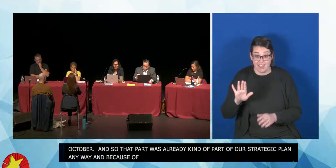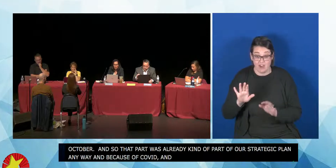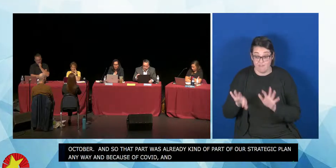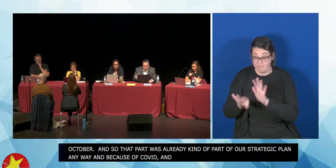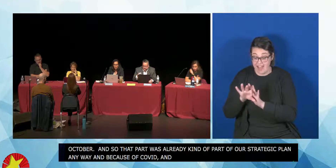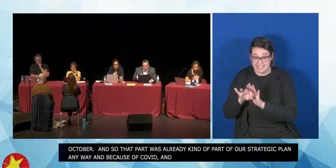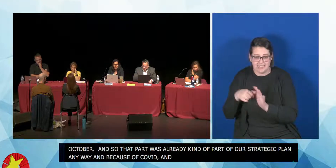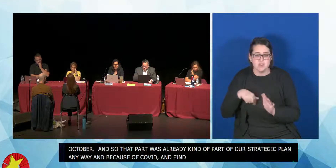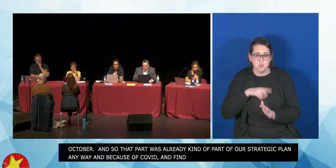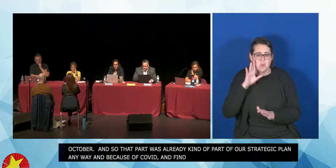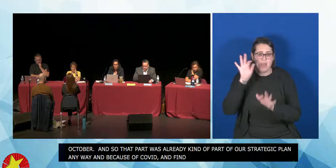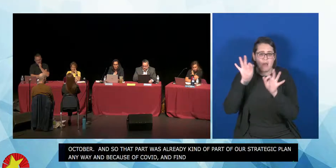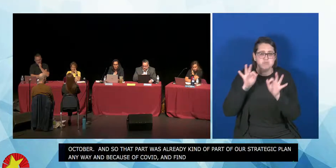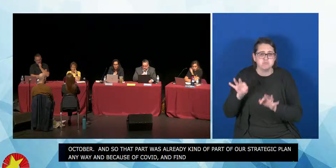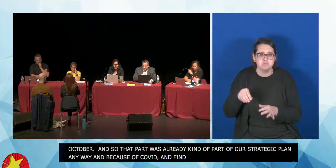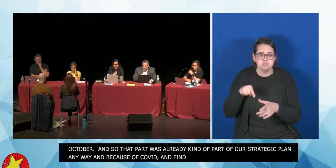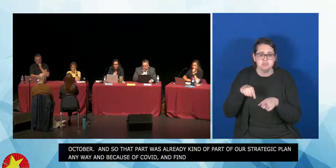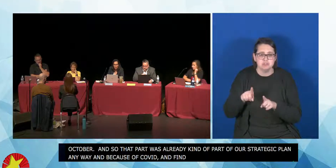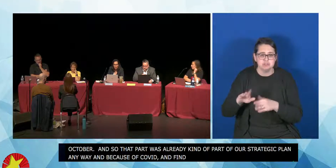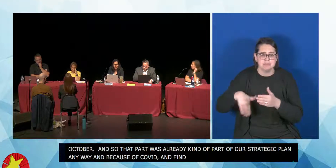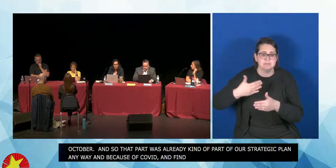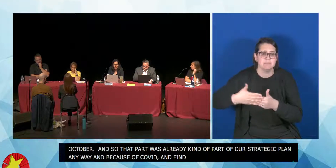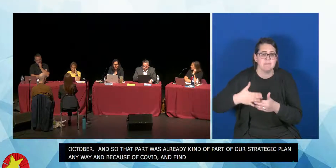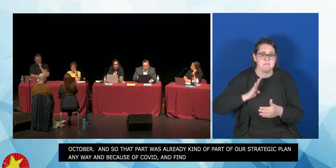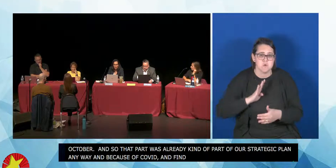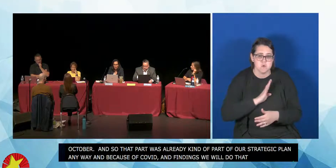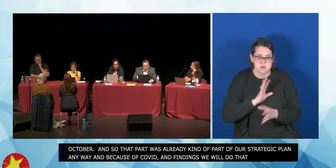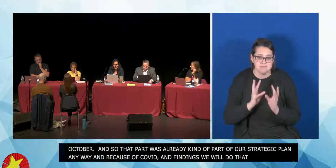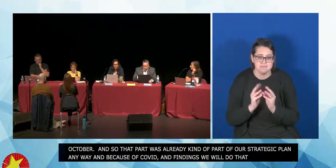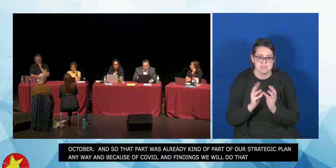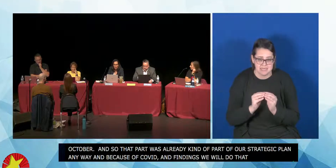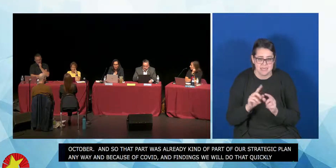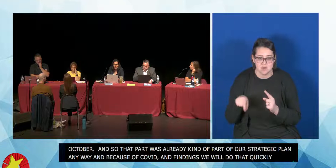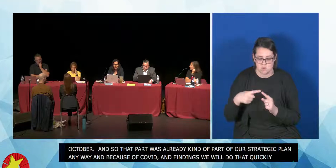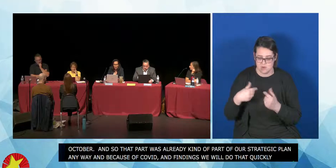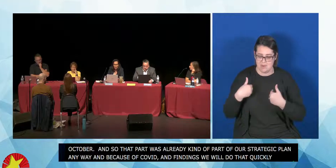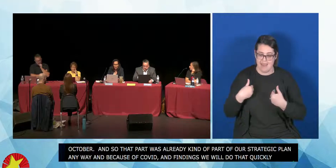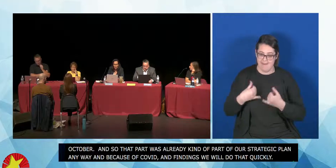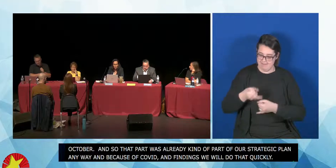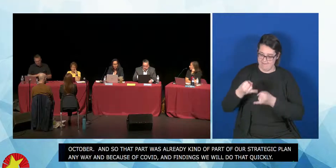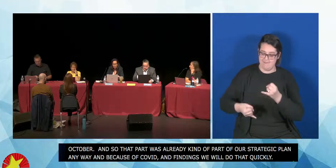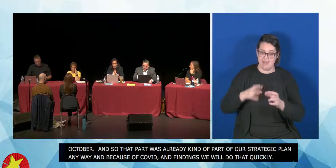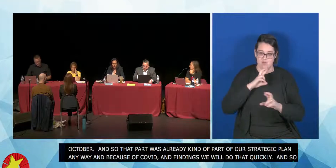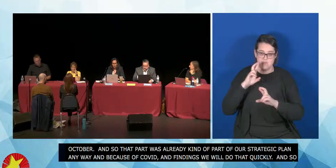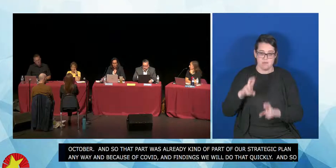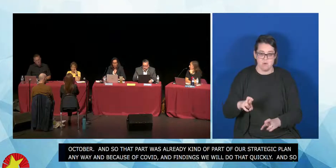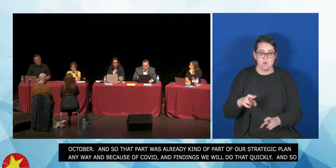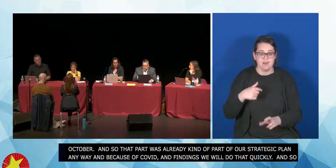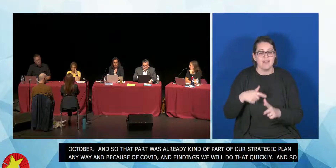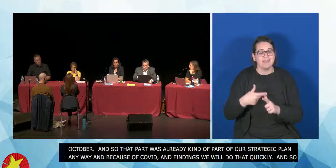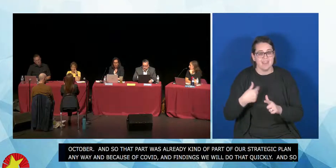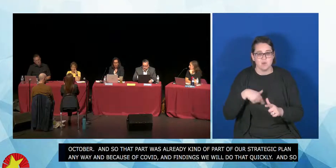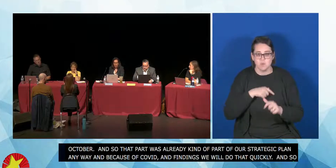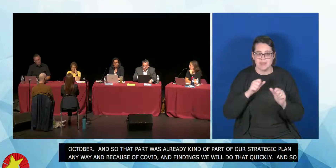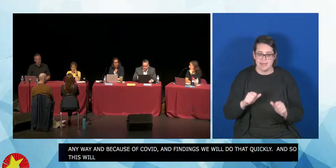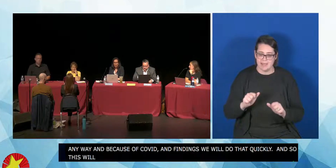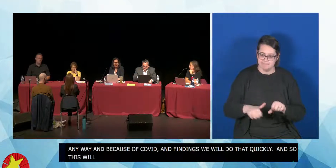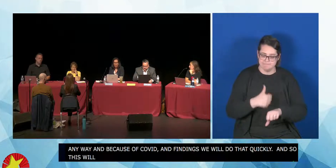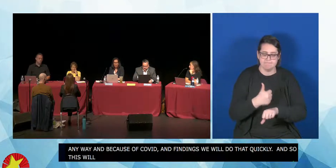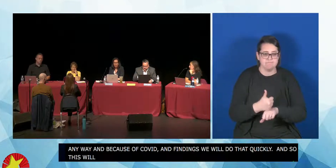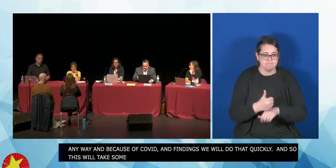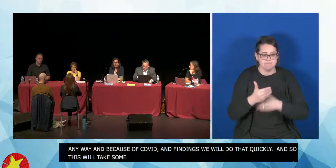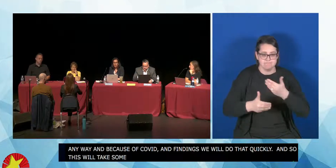The report will be finalized in October. This way we have the final report in our hand when we go in and take some steps to go in